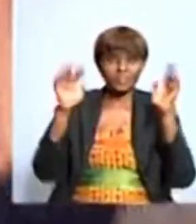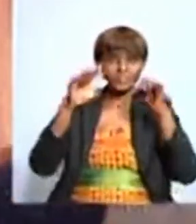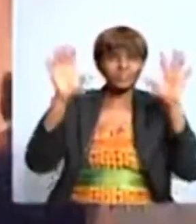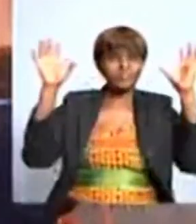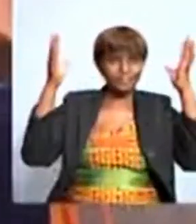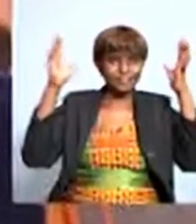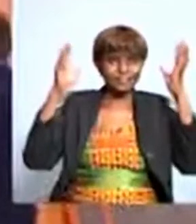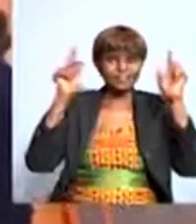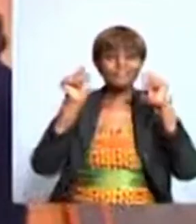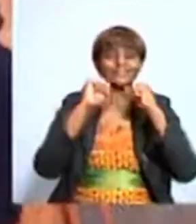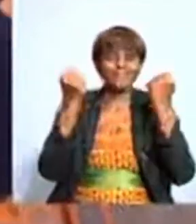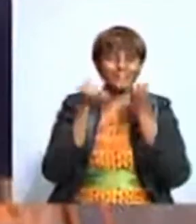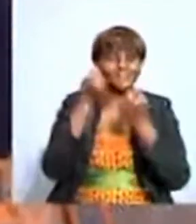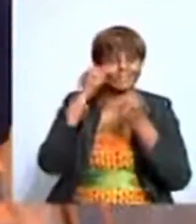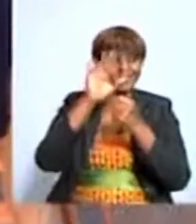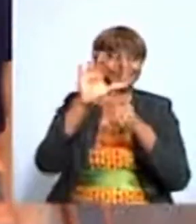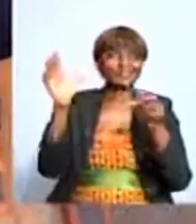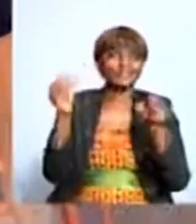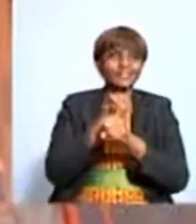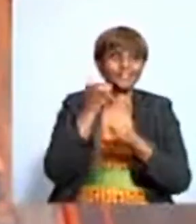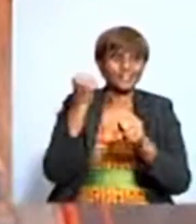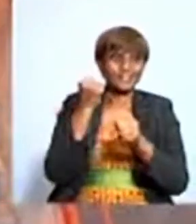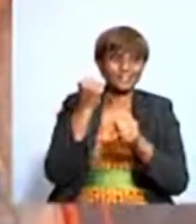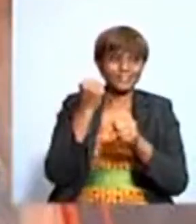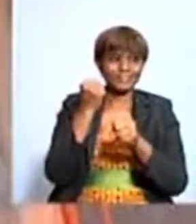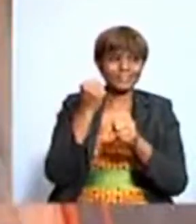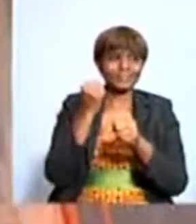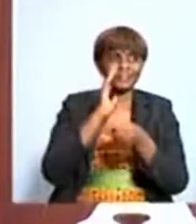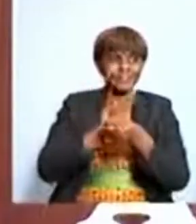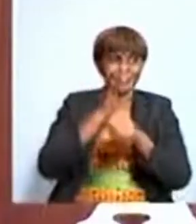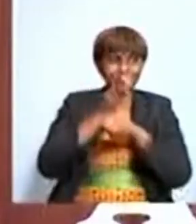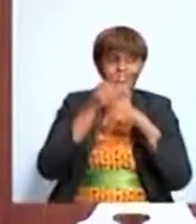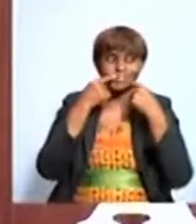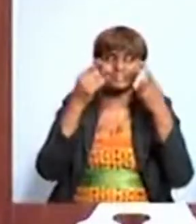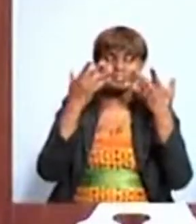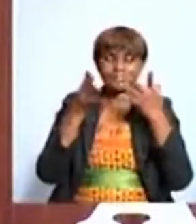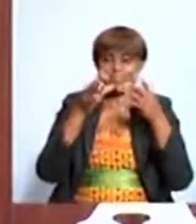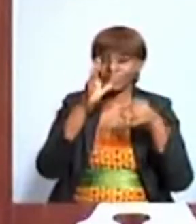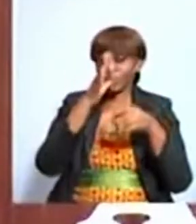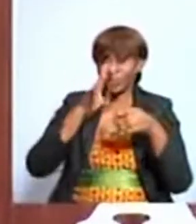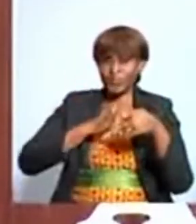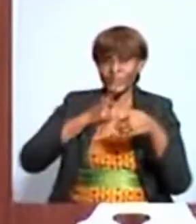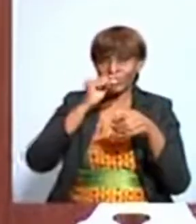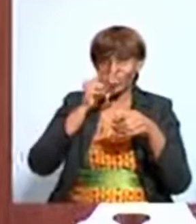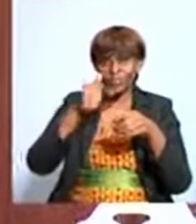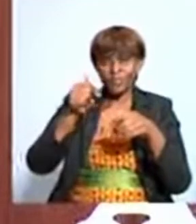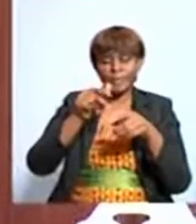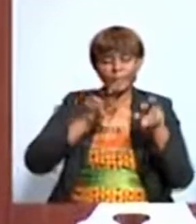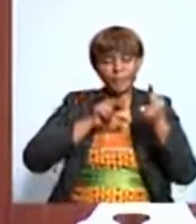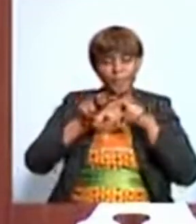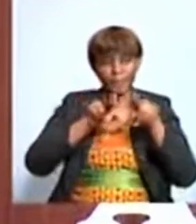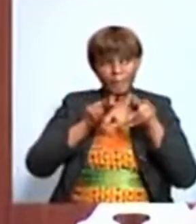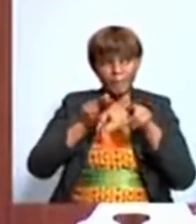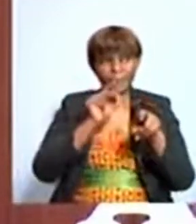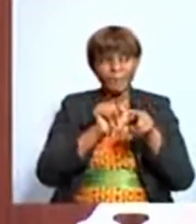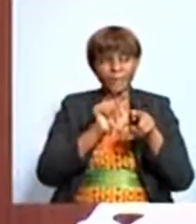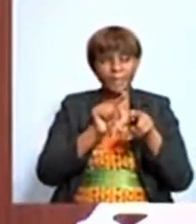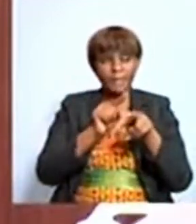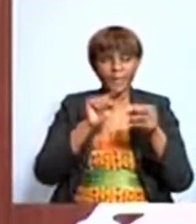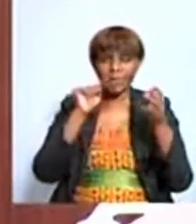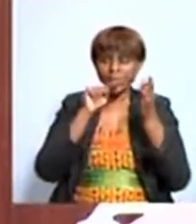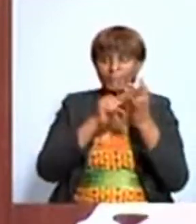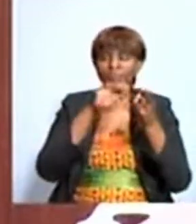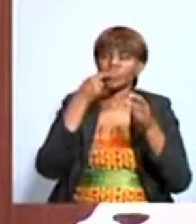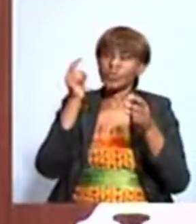congratulated the team for the victory. After that announcement, Madam Speaker proceeded to render a ruling, and this ruling was on a point of